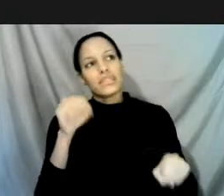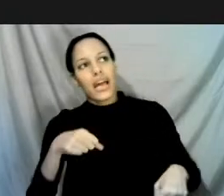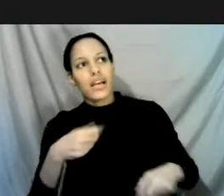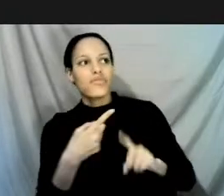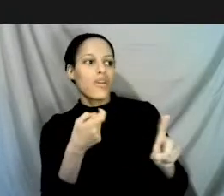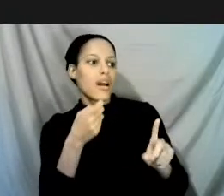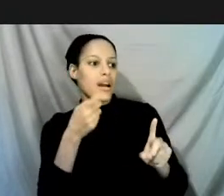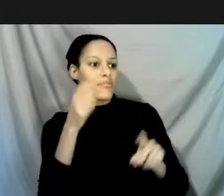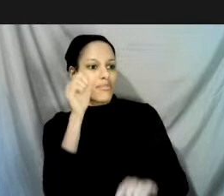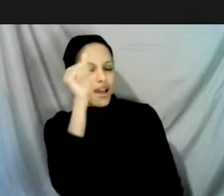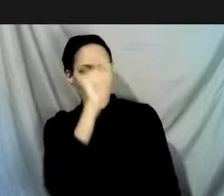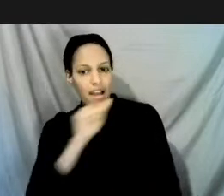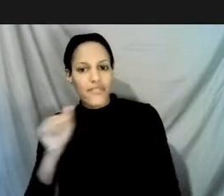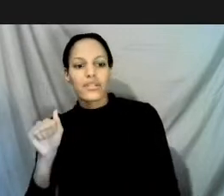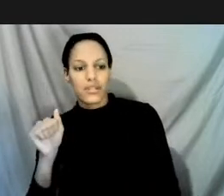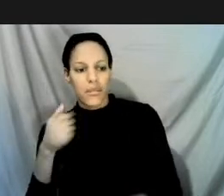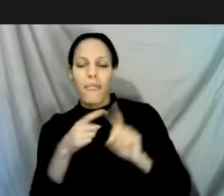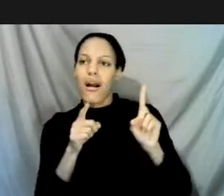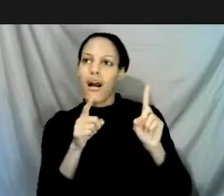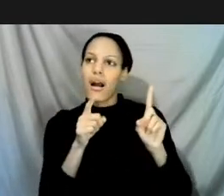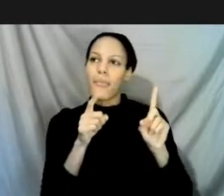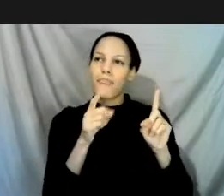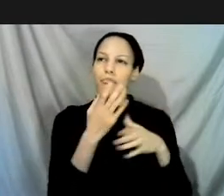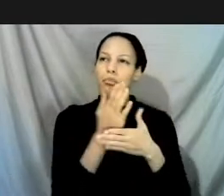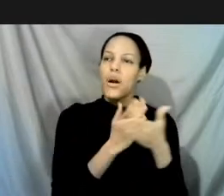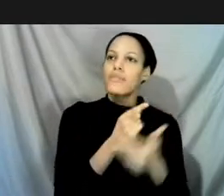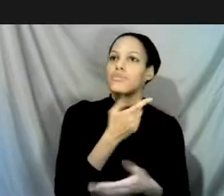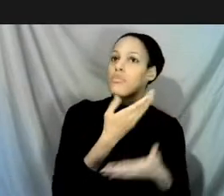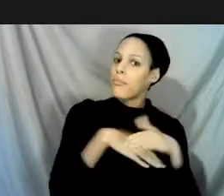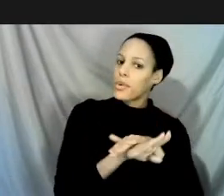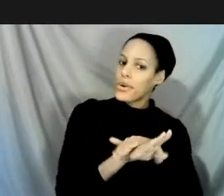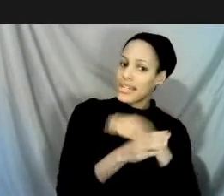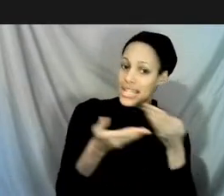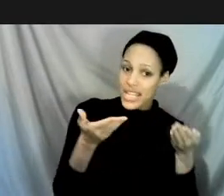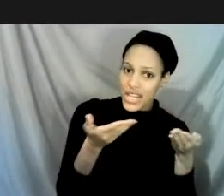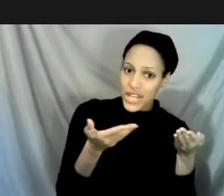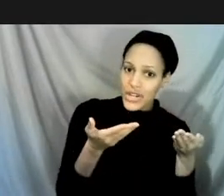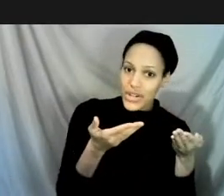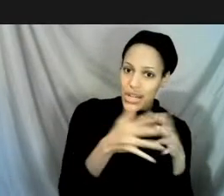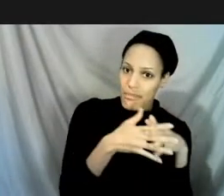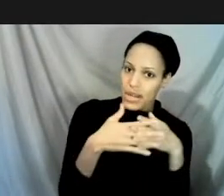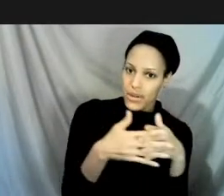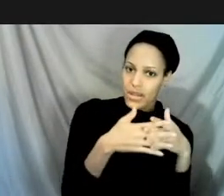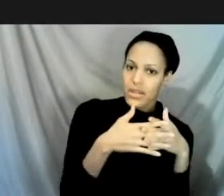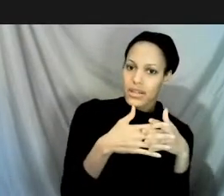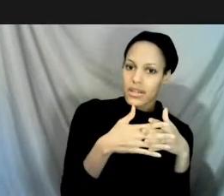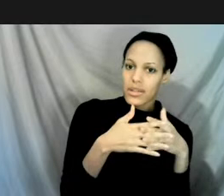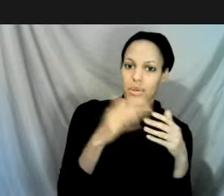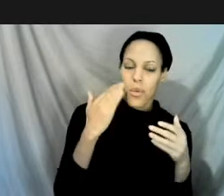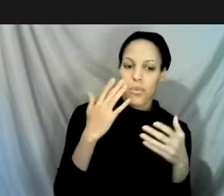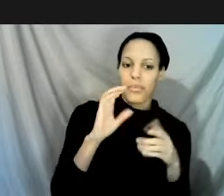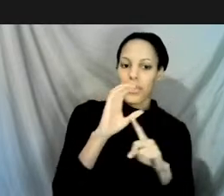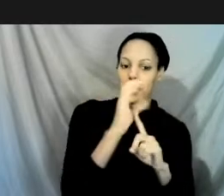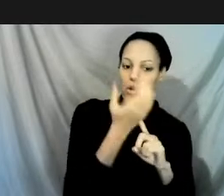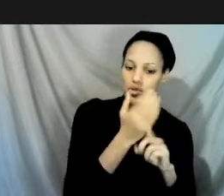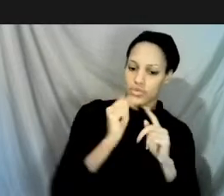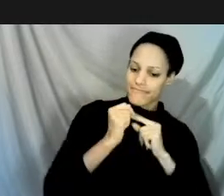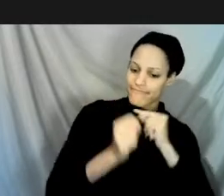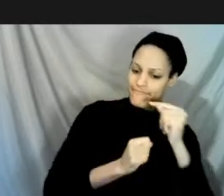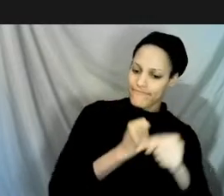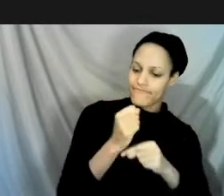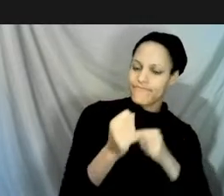Africa, but there's a part of us that was born here, and the cultural traditions were,